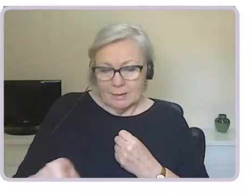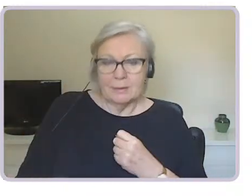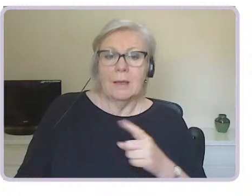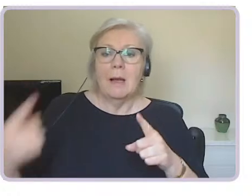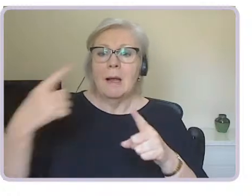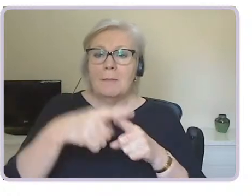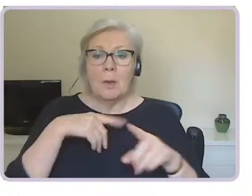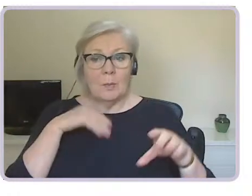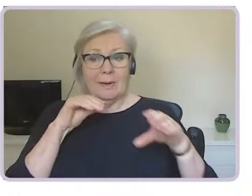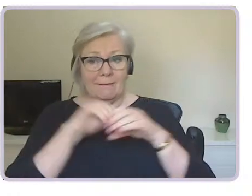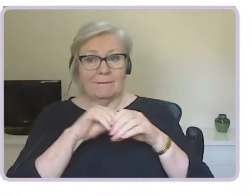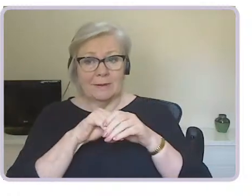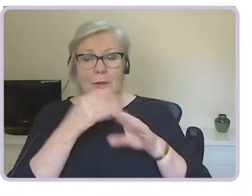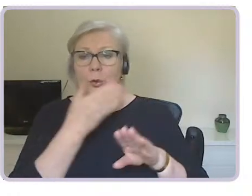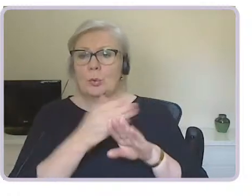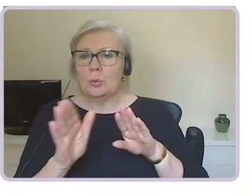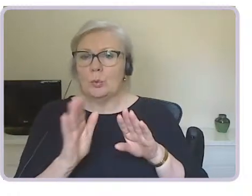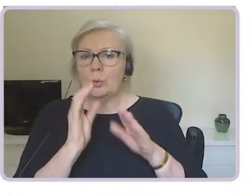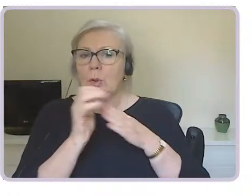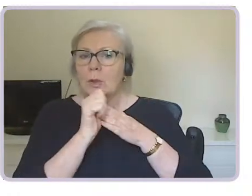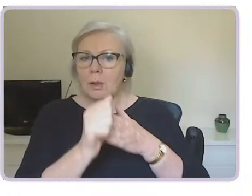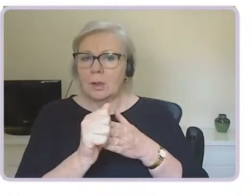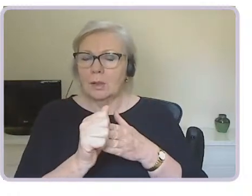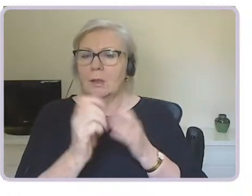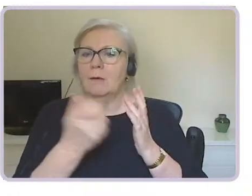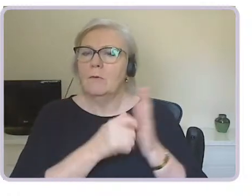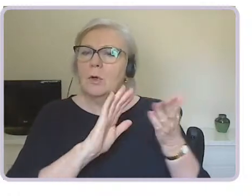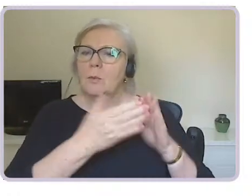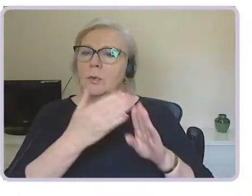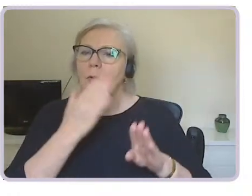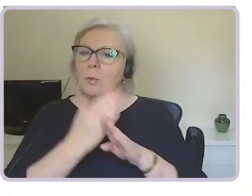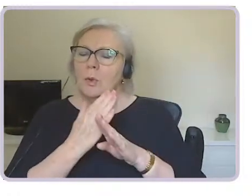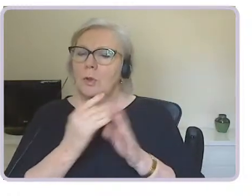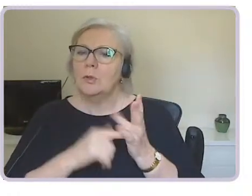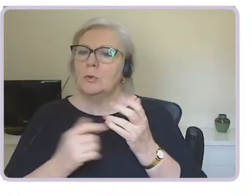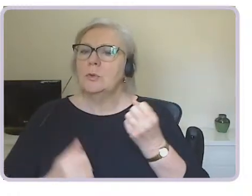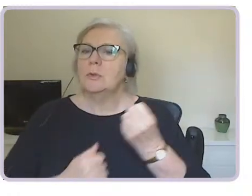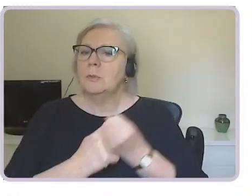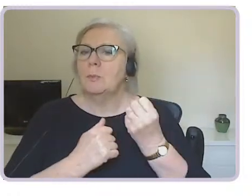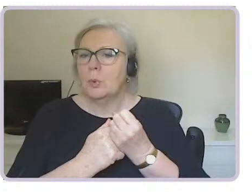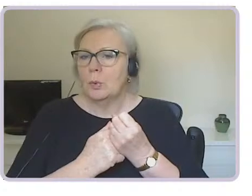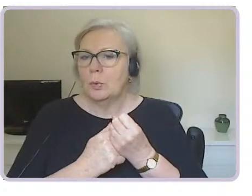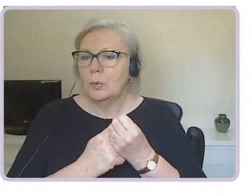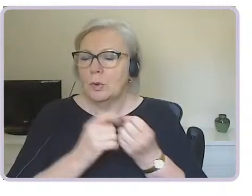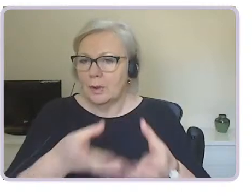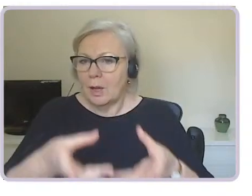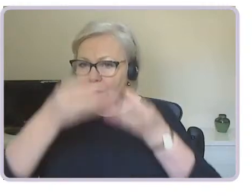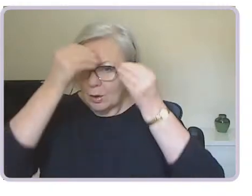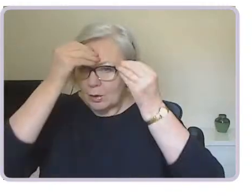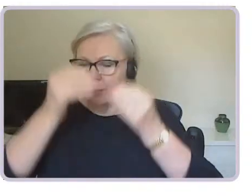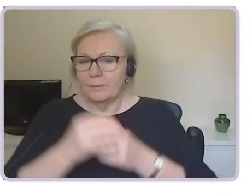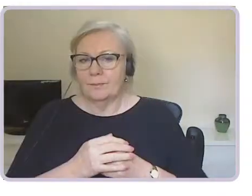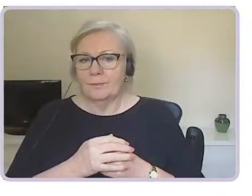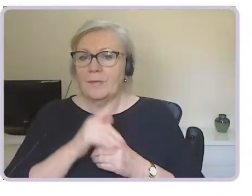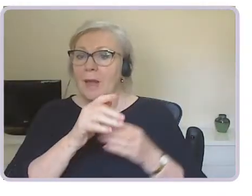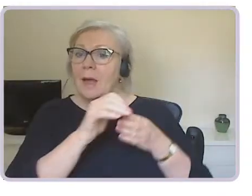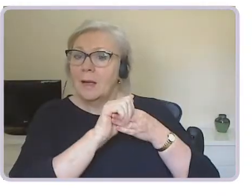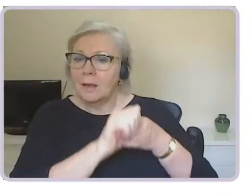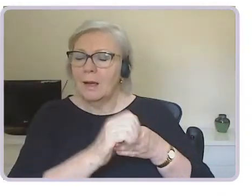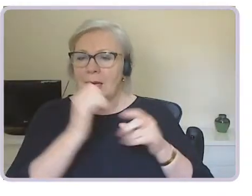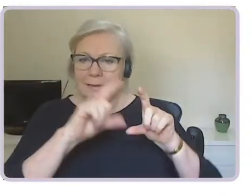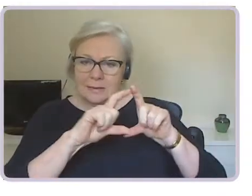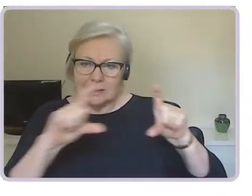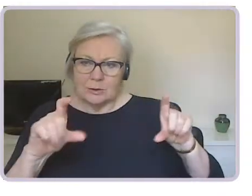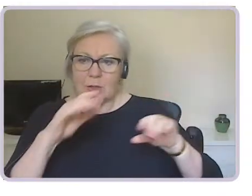new guide for community workers to support all the learning from the new online module. The guide has a section about the importance of